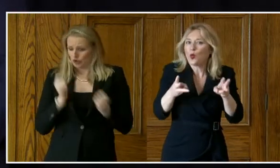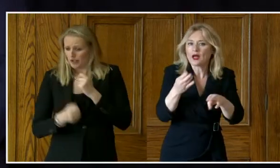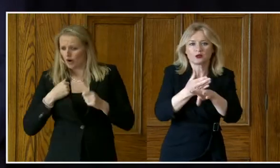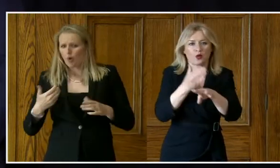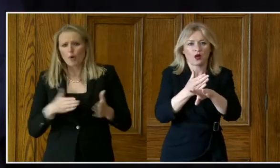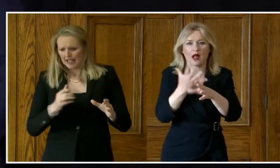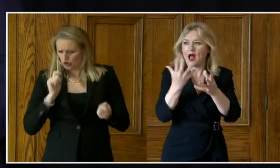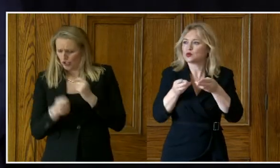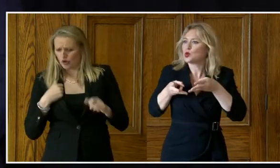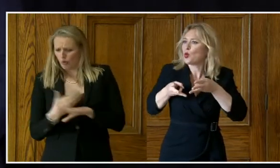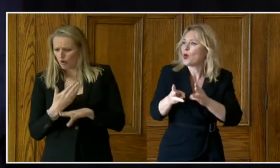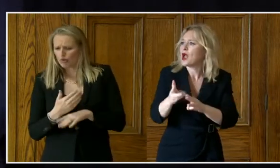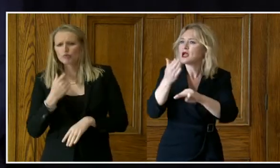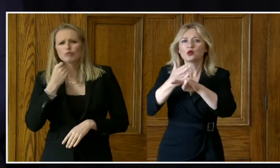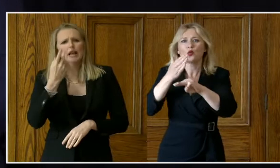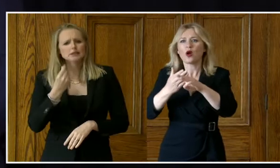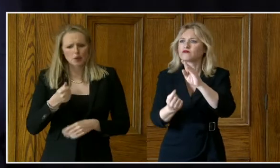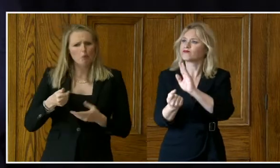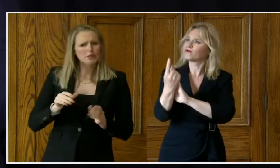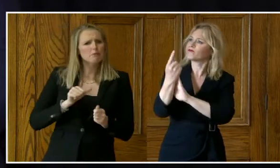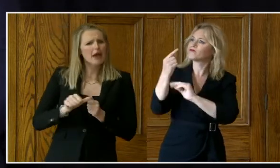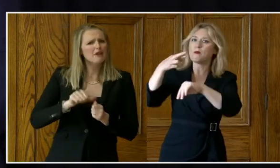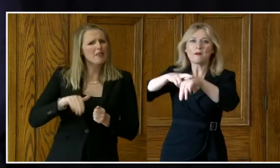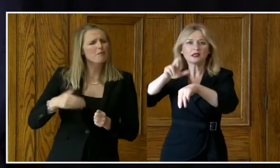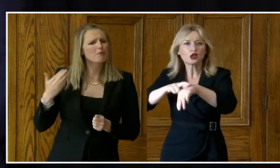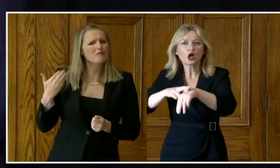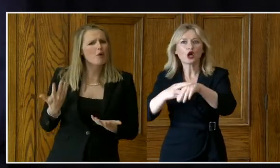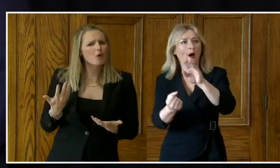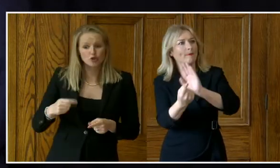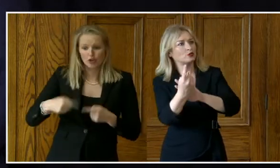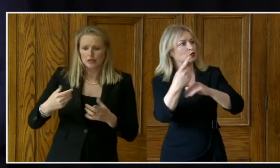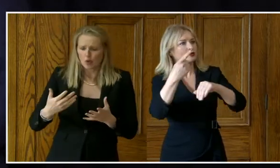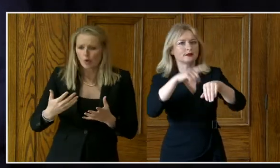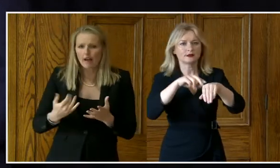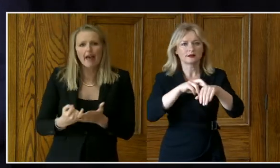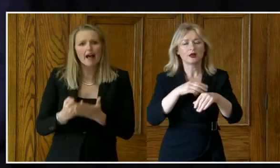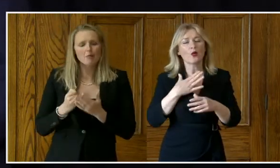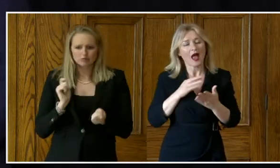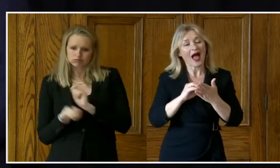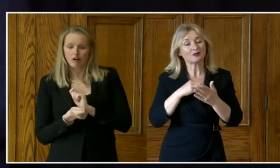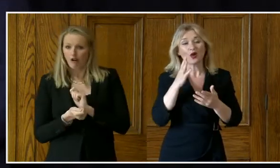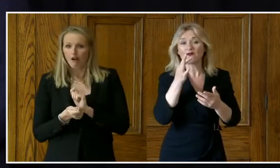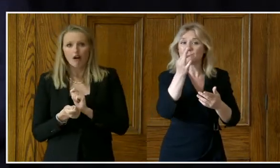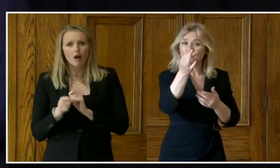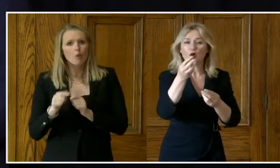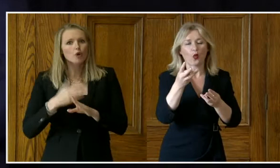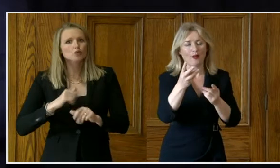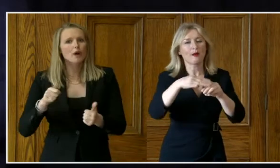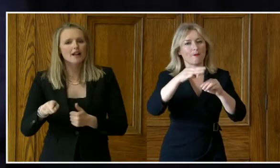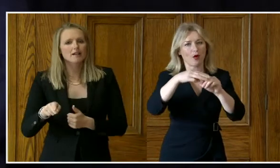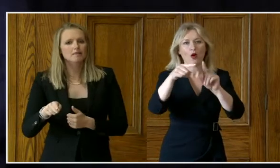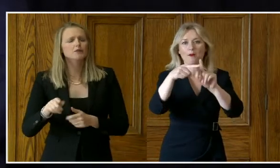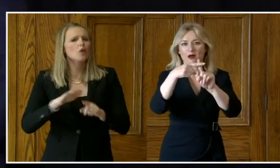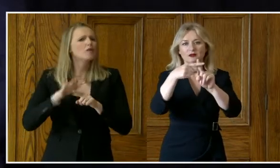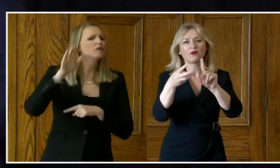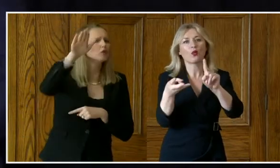and find opportunities amid the challenges. As we look to a more positive future, I intend to hone in on some of the